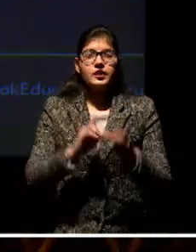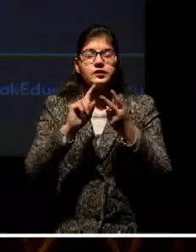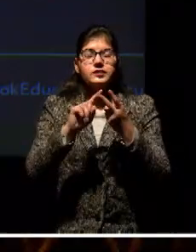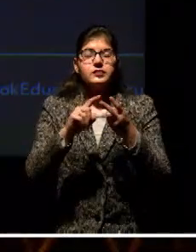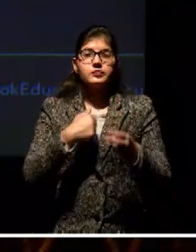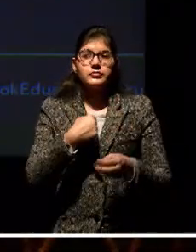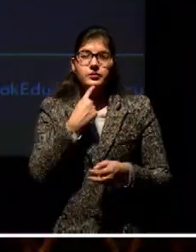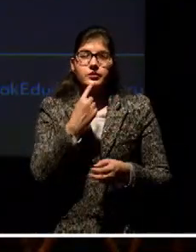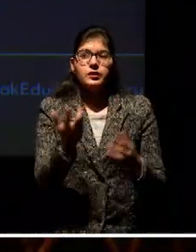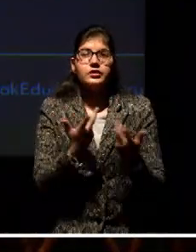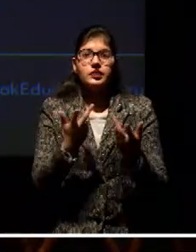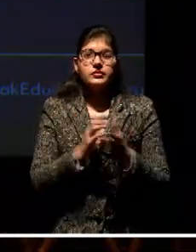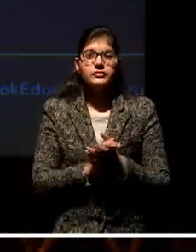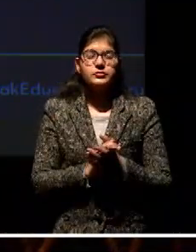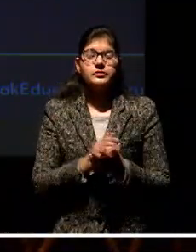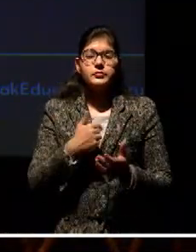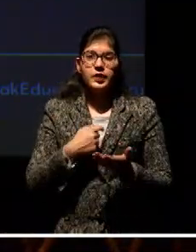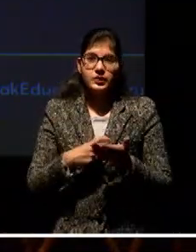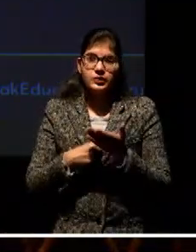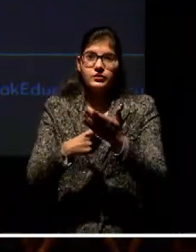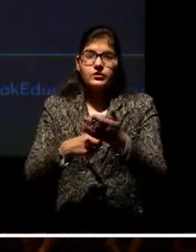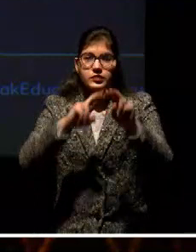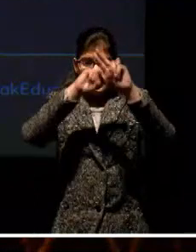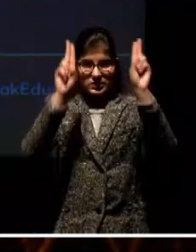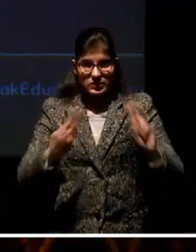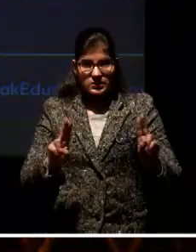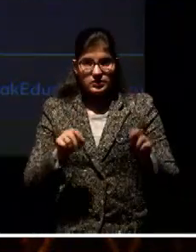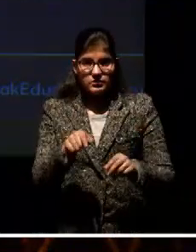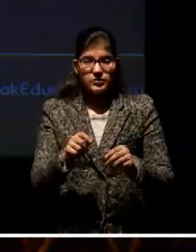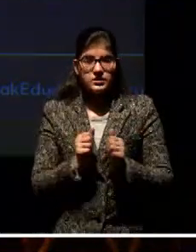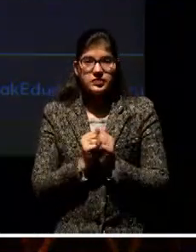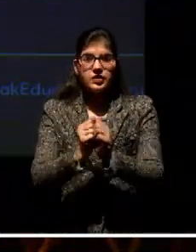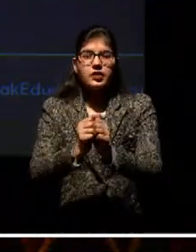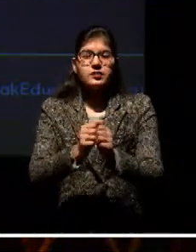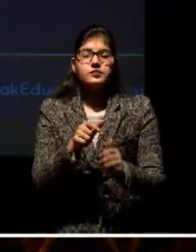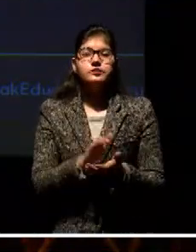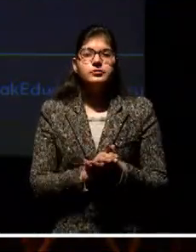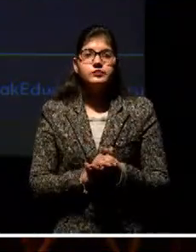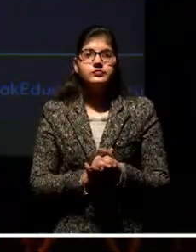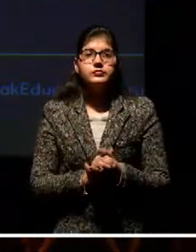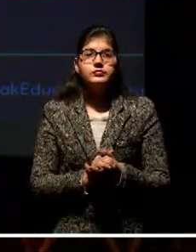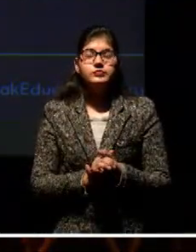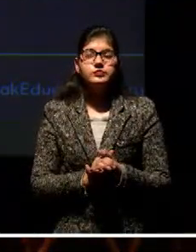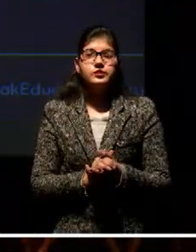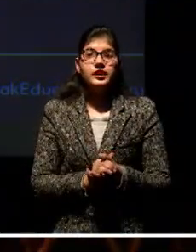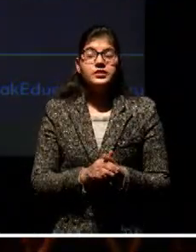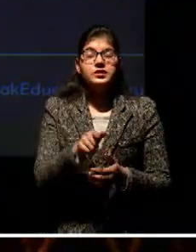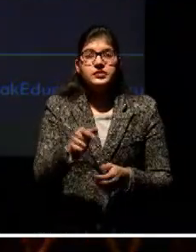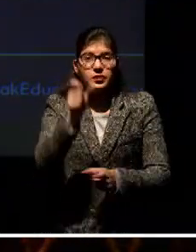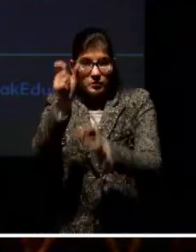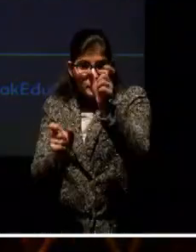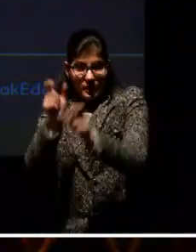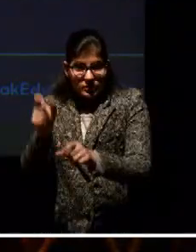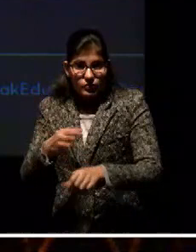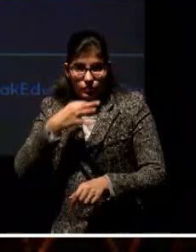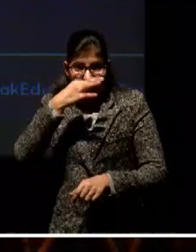would request Sarthak also to consider, given that we heard of young people asking about